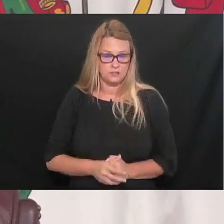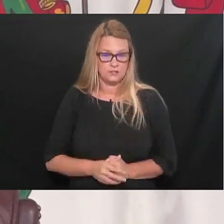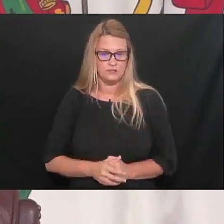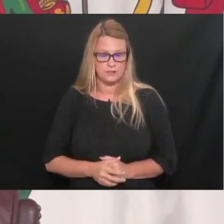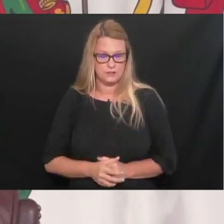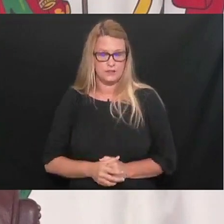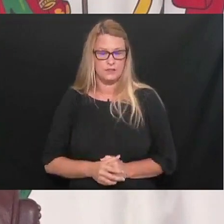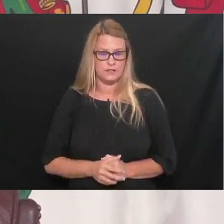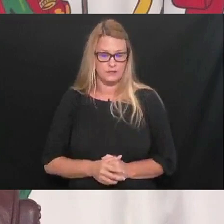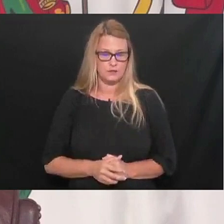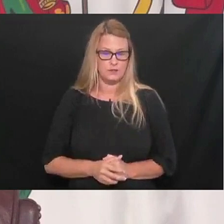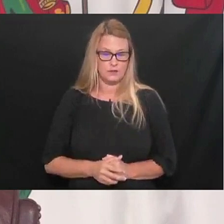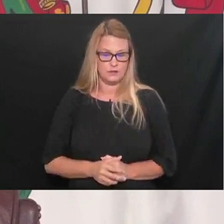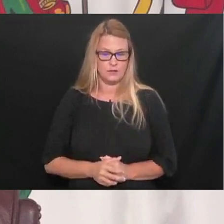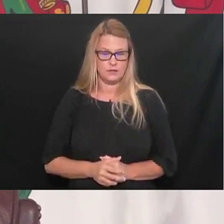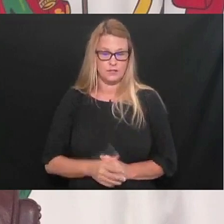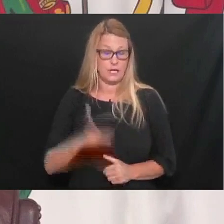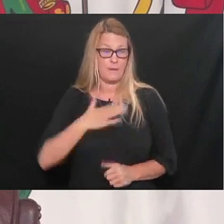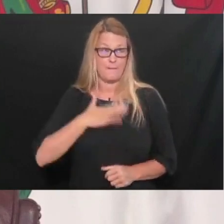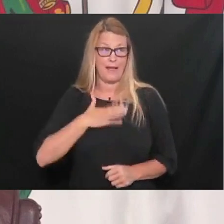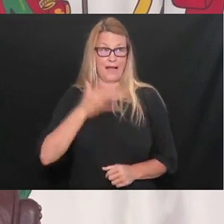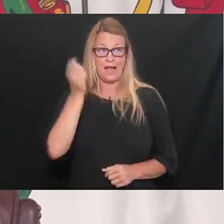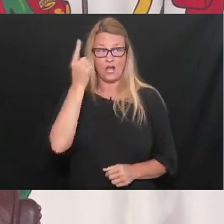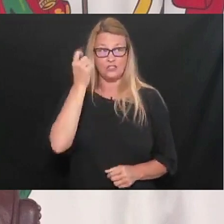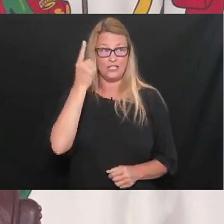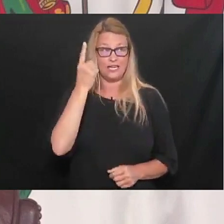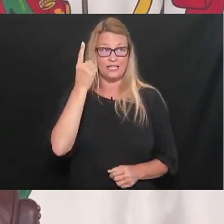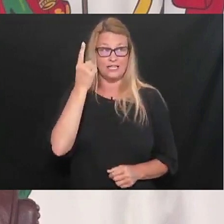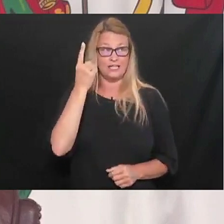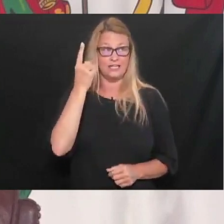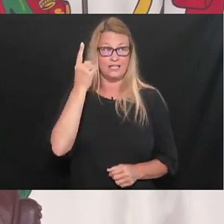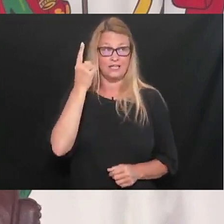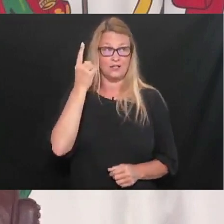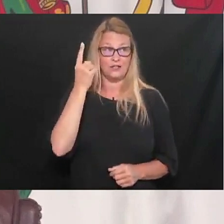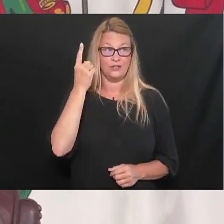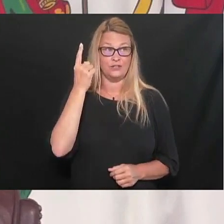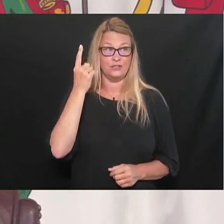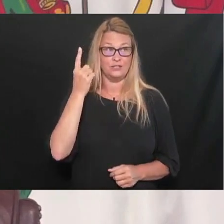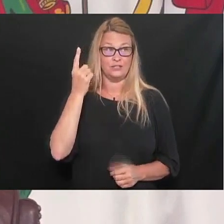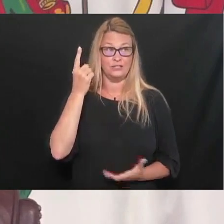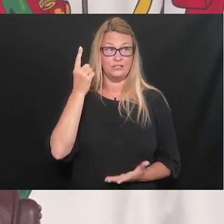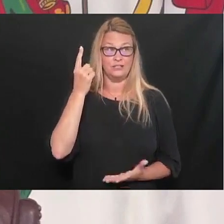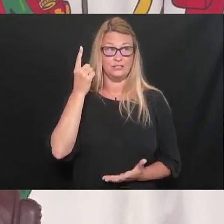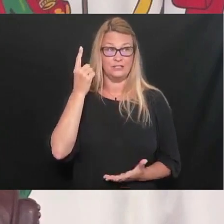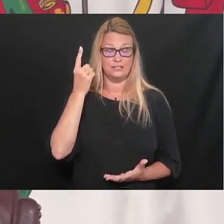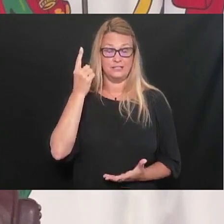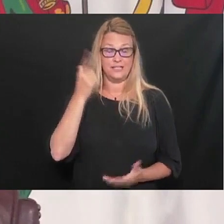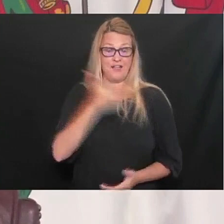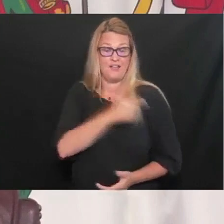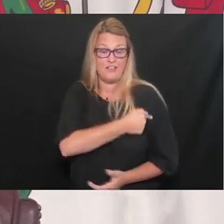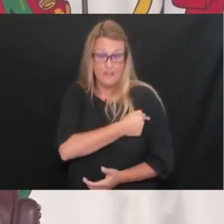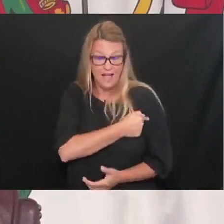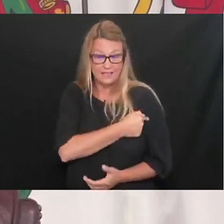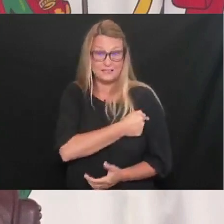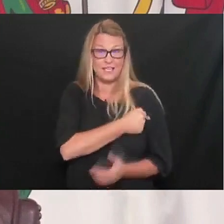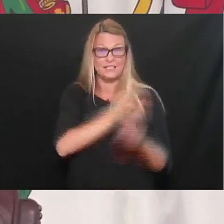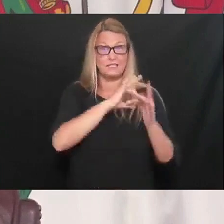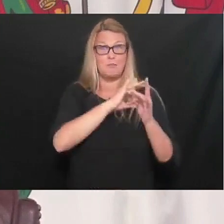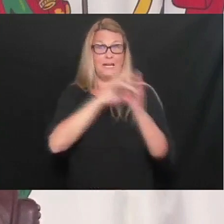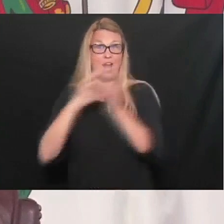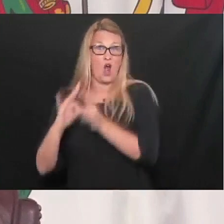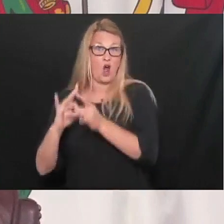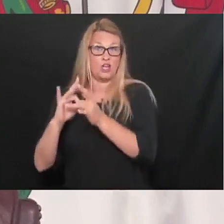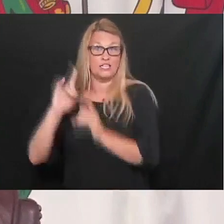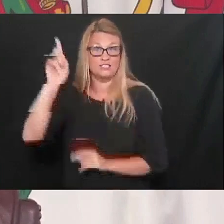is, you know, from what I understand, of all things, the vaccines belong to the